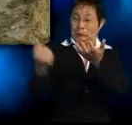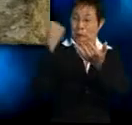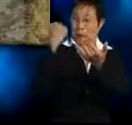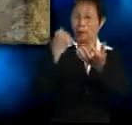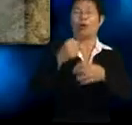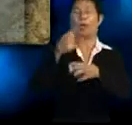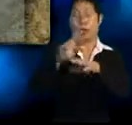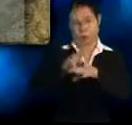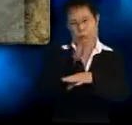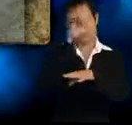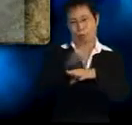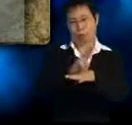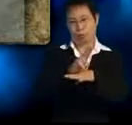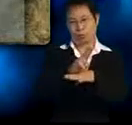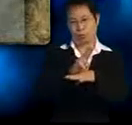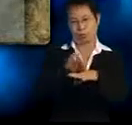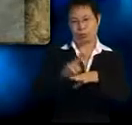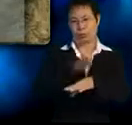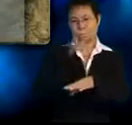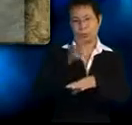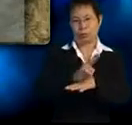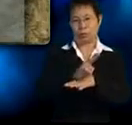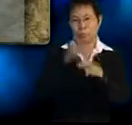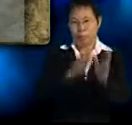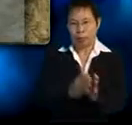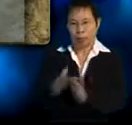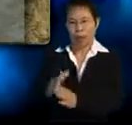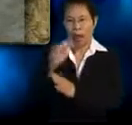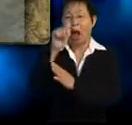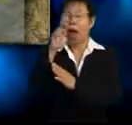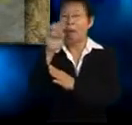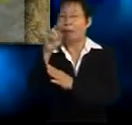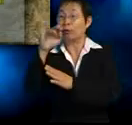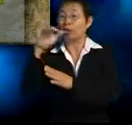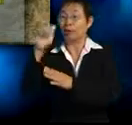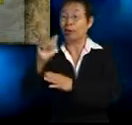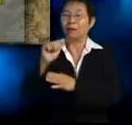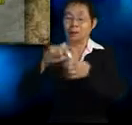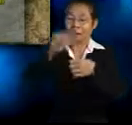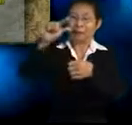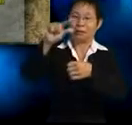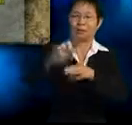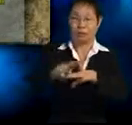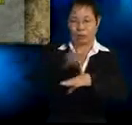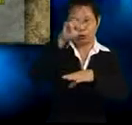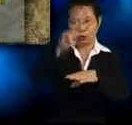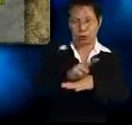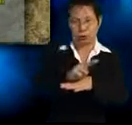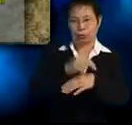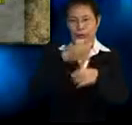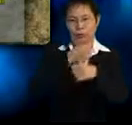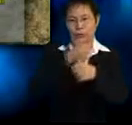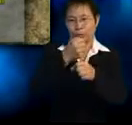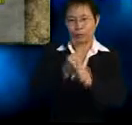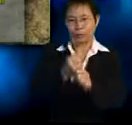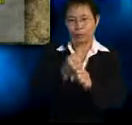It is also used as a hydrating agent in preparing ammonia gas. Moreover, it is used to produce slaked lime